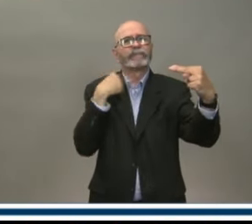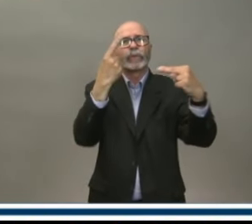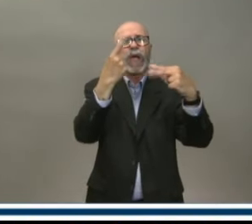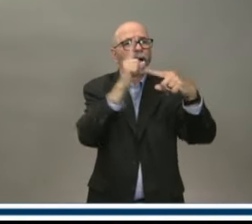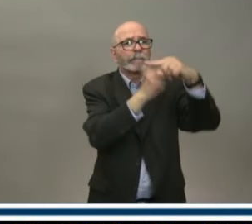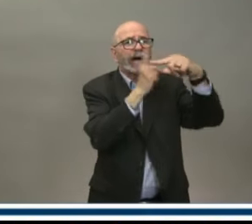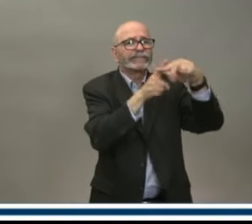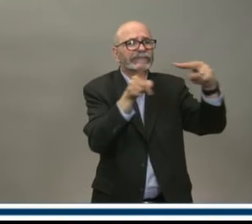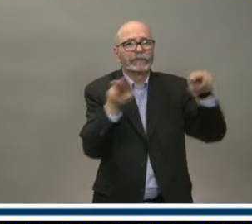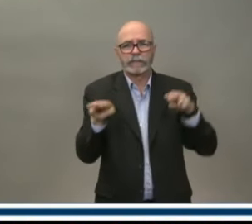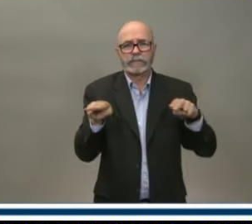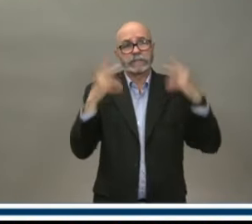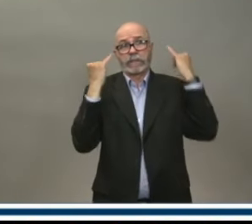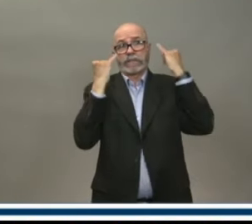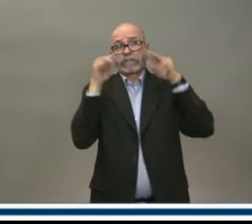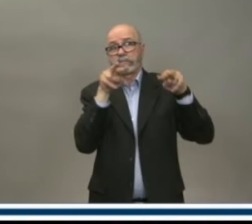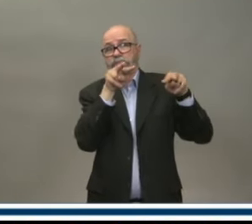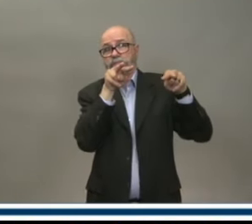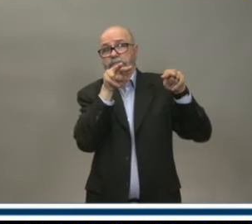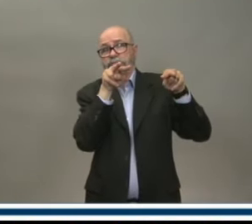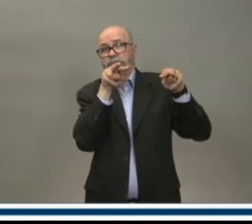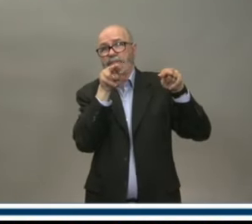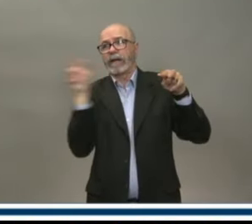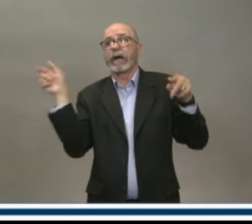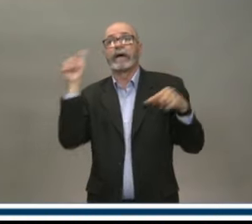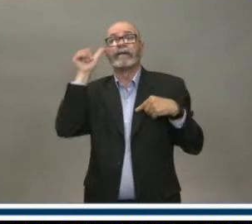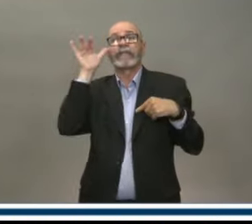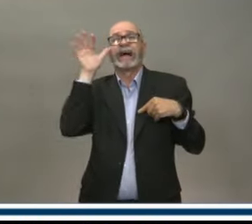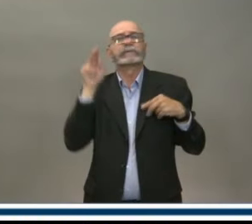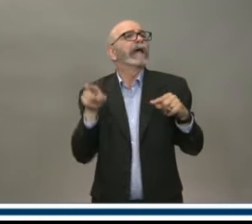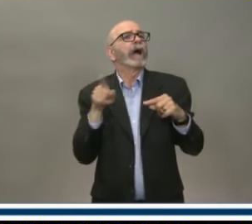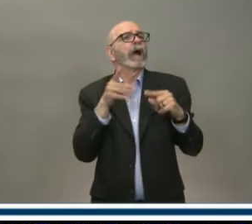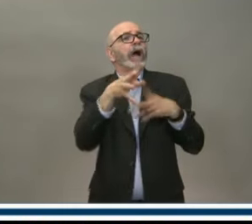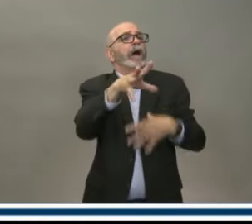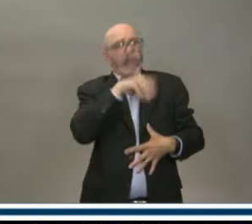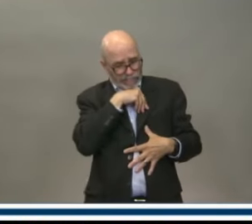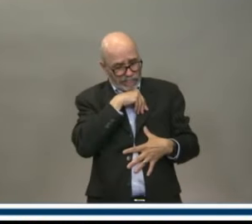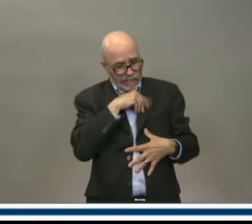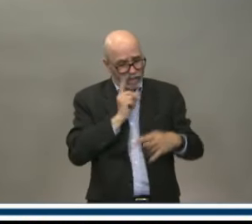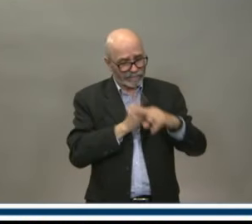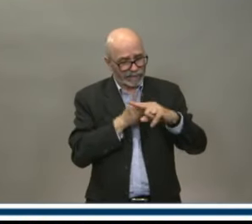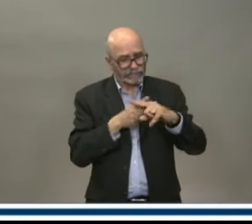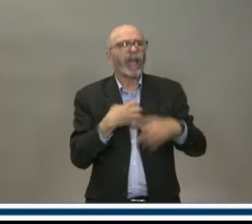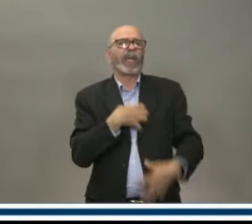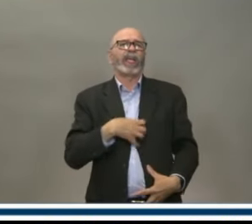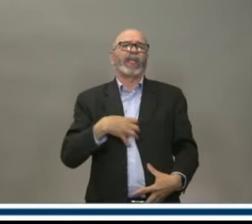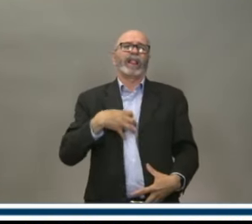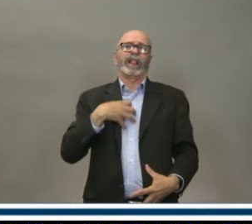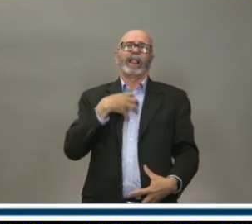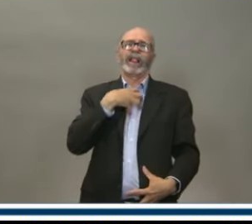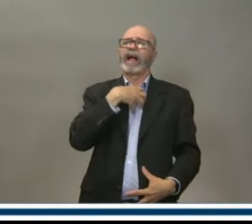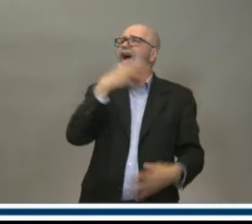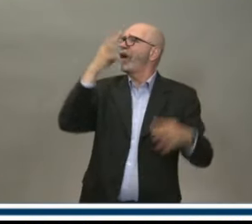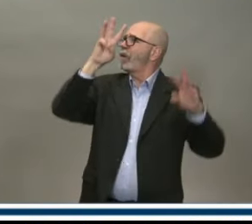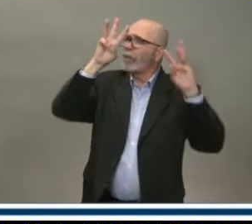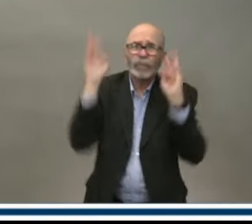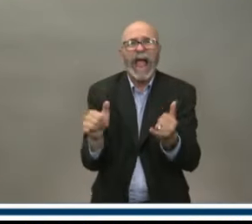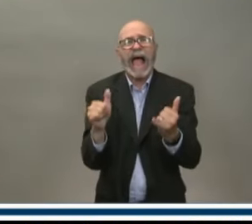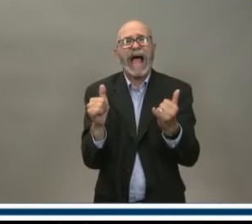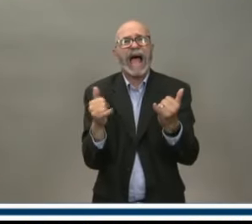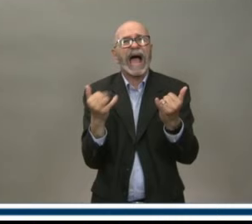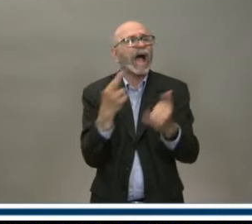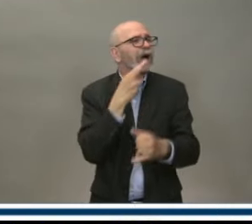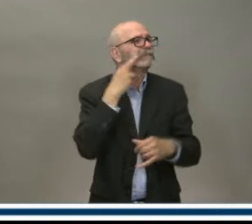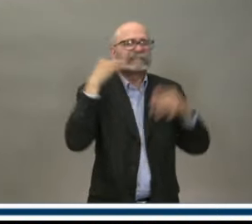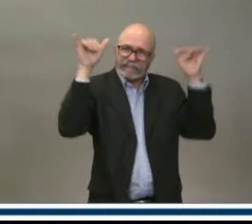her father has tested positive for COVID-19 as well. Why is this happening? Why are residents who test positive still being kept